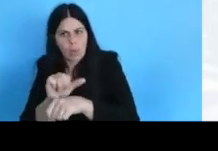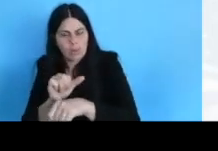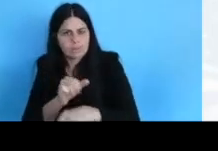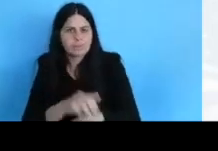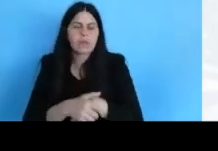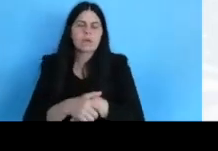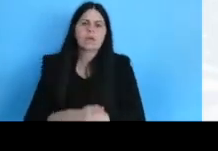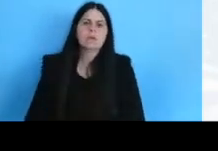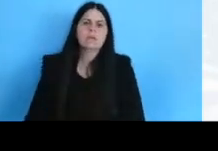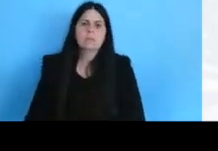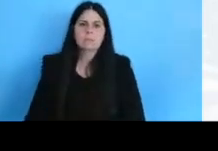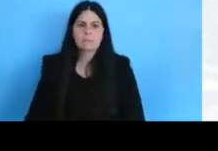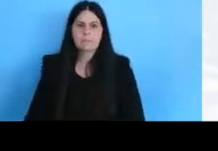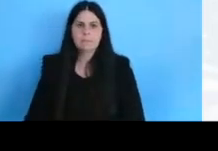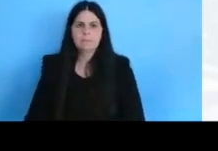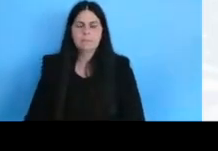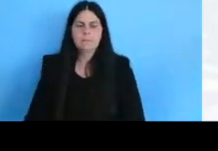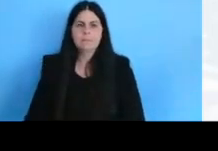increase